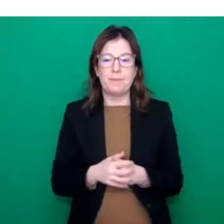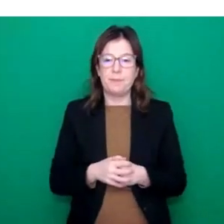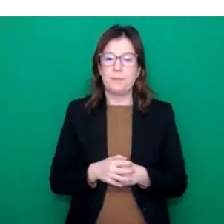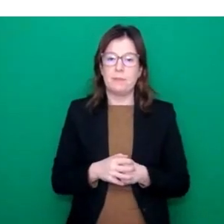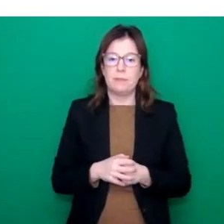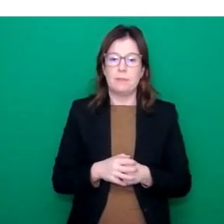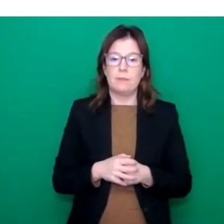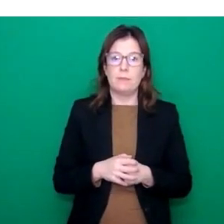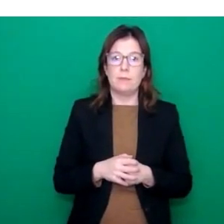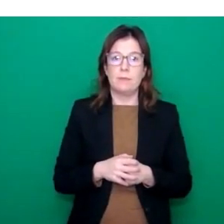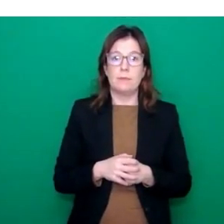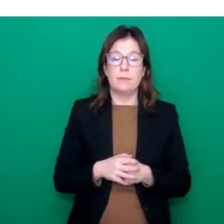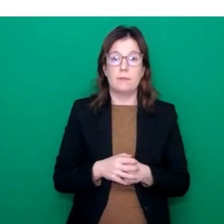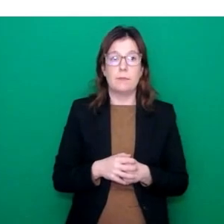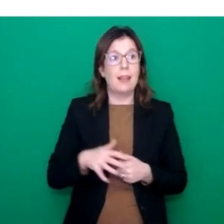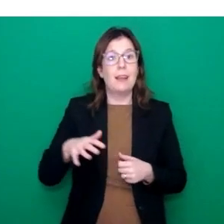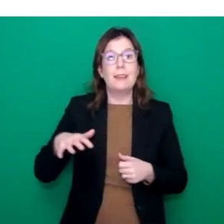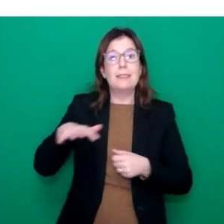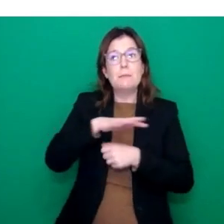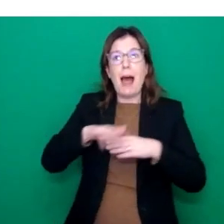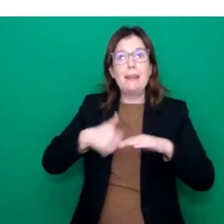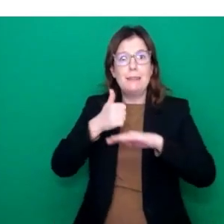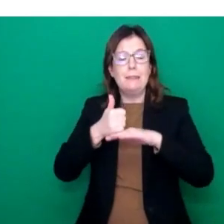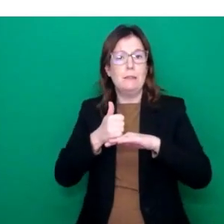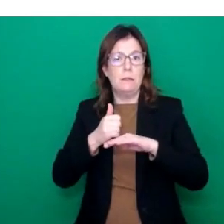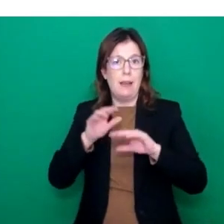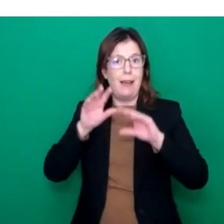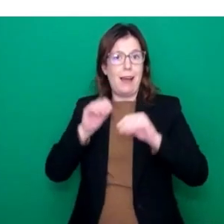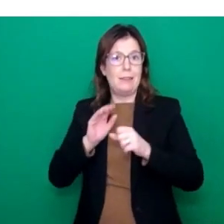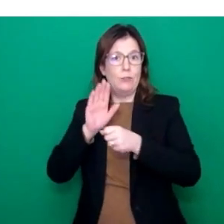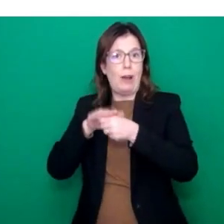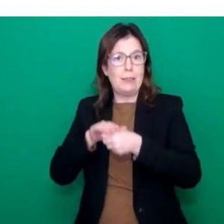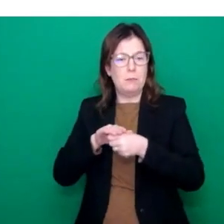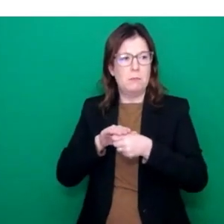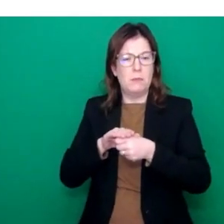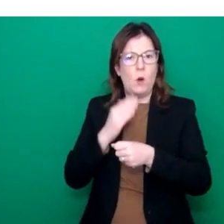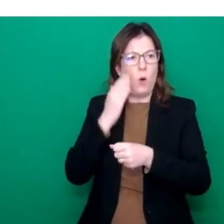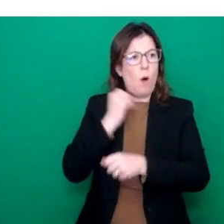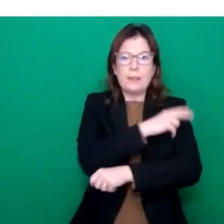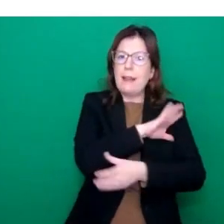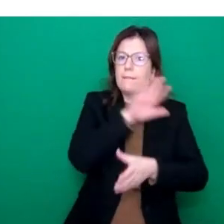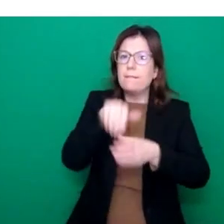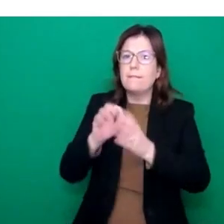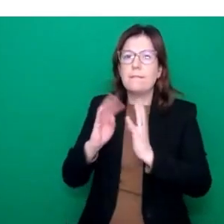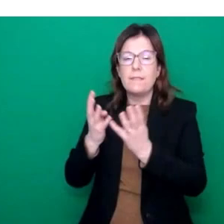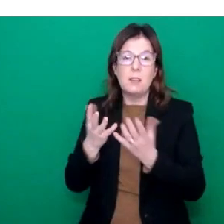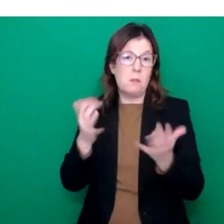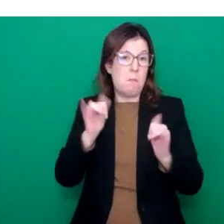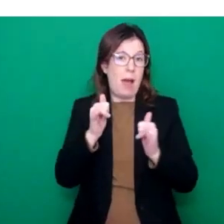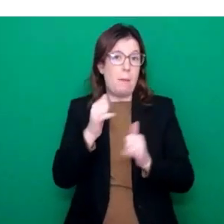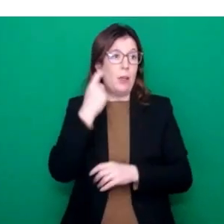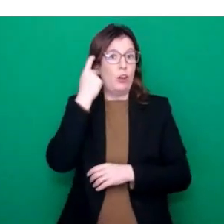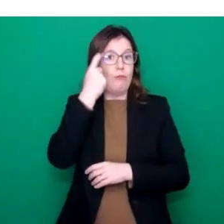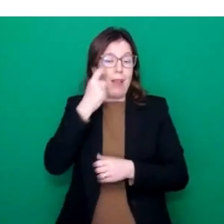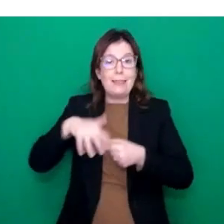with anti-racism spaces being dominated by white members of staff? As for example, I assume in reflective practices and spaces